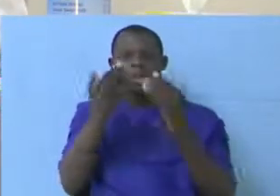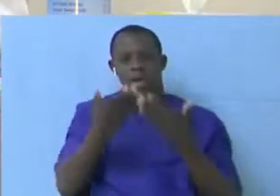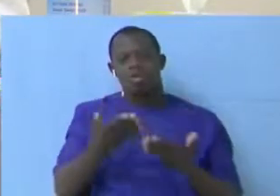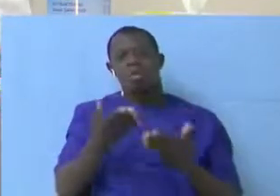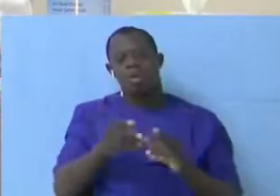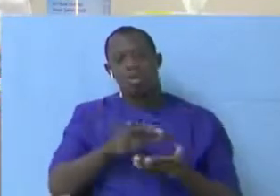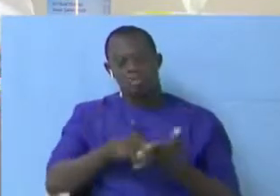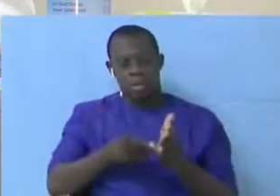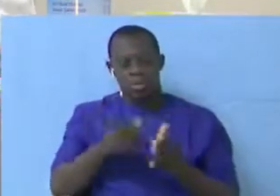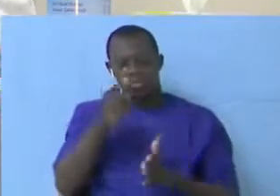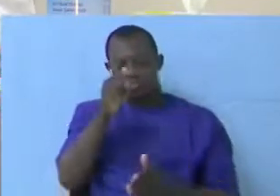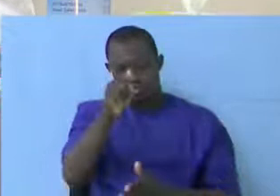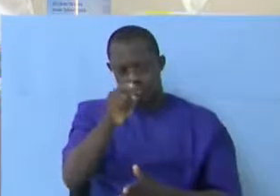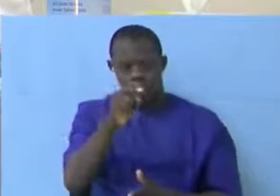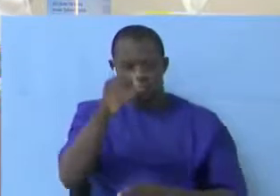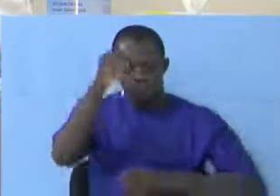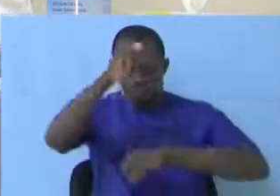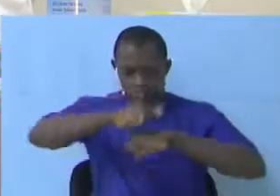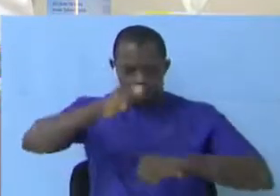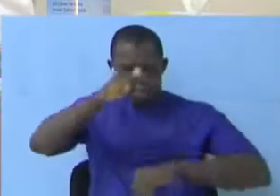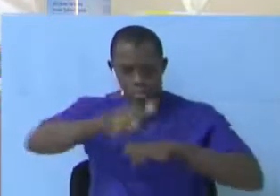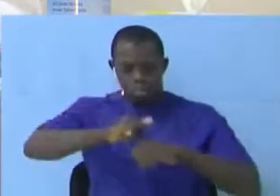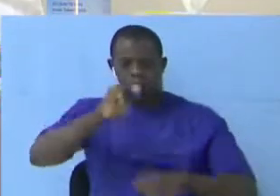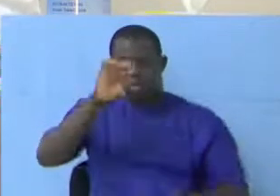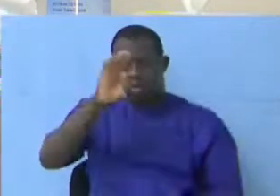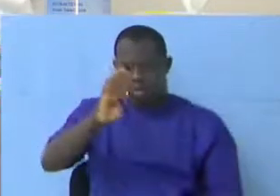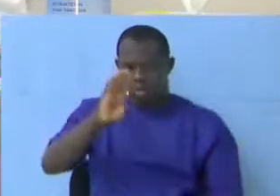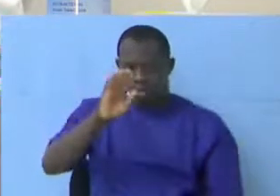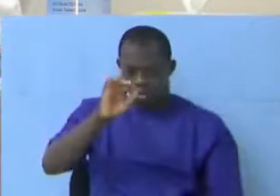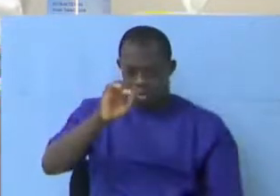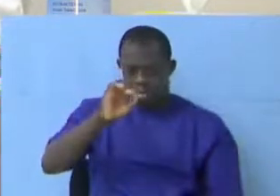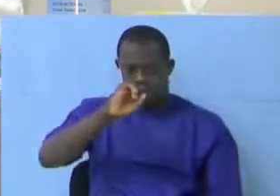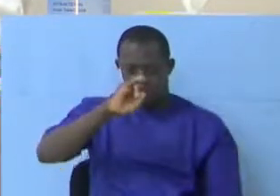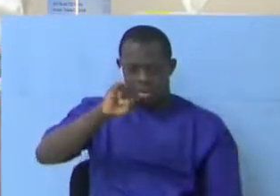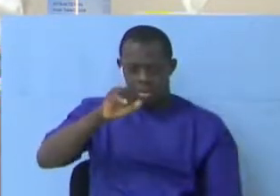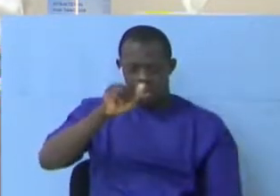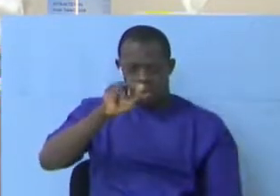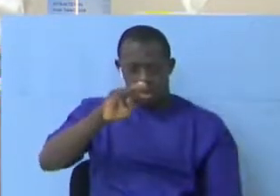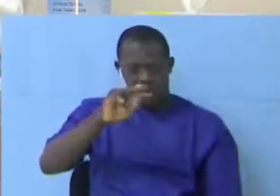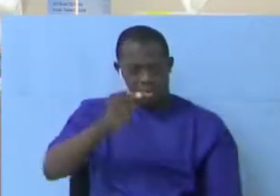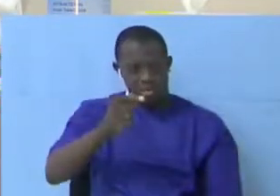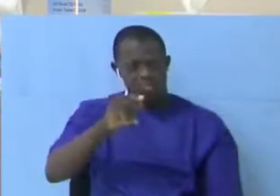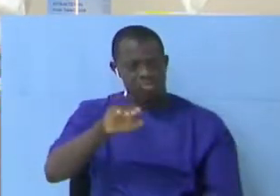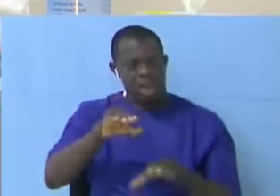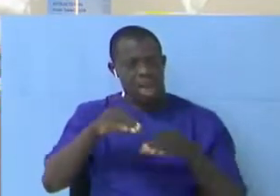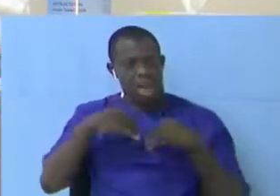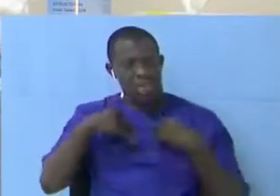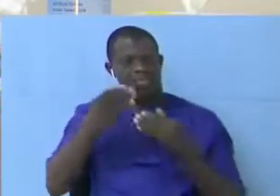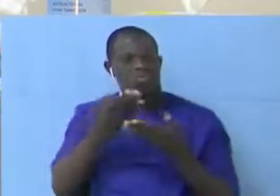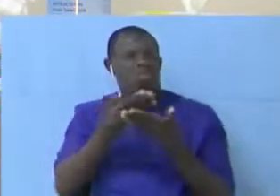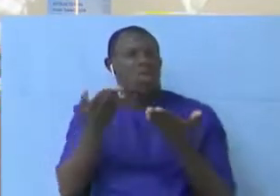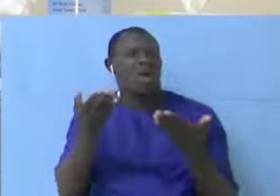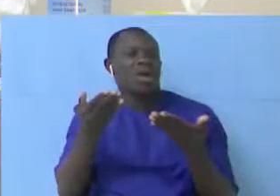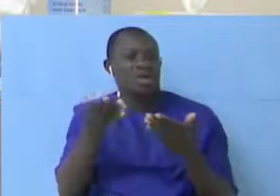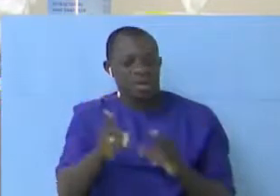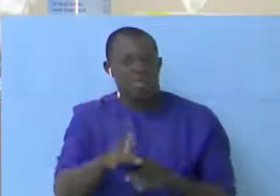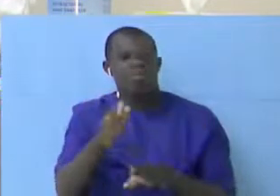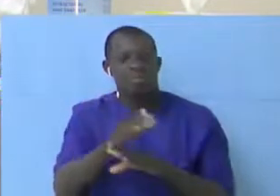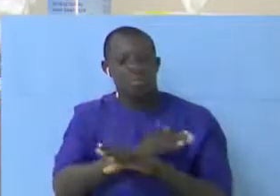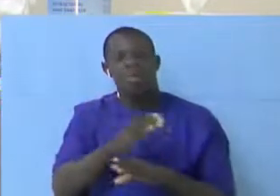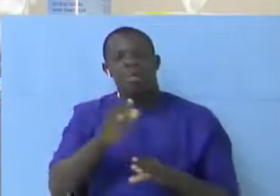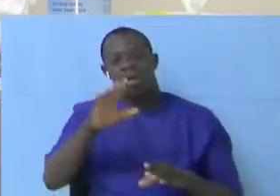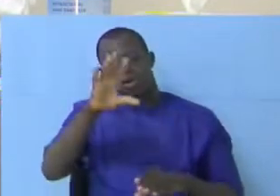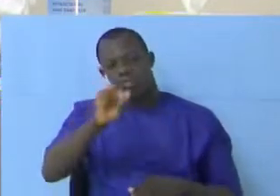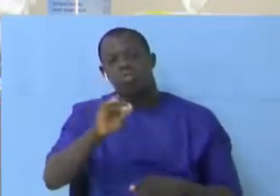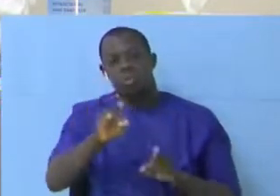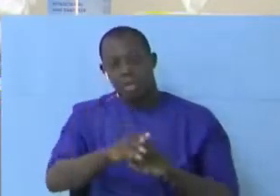you tortured Bojang to accept having committed a crime. The même fo kan jawole nyinde ko ite fana kita molde me ya lon ko ye bojan mutale